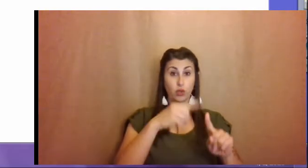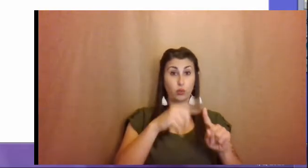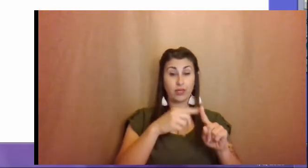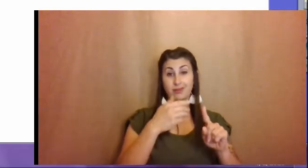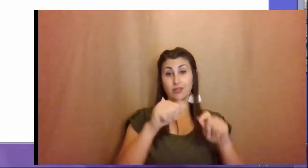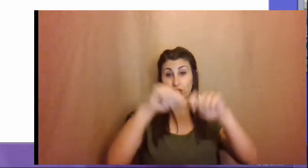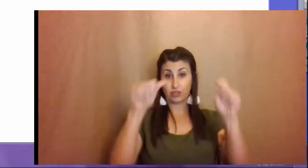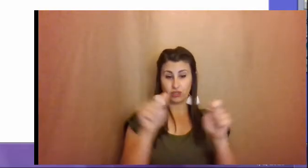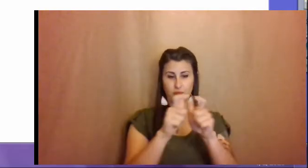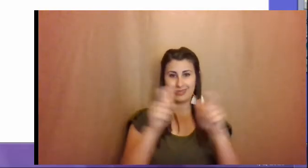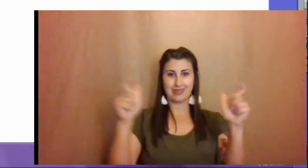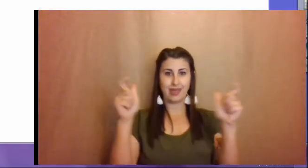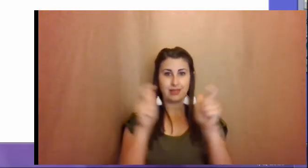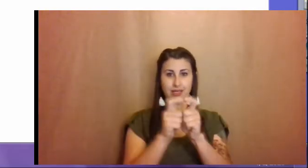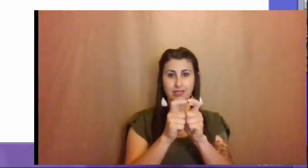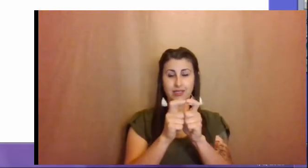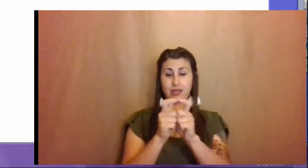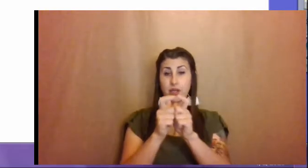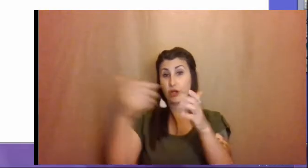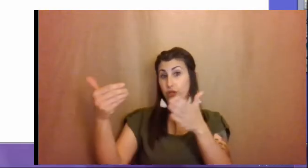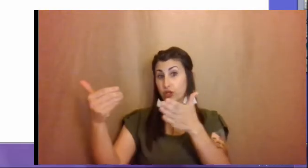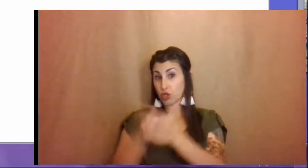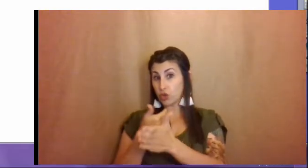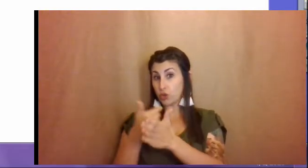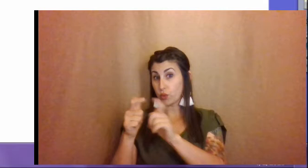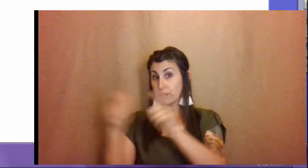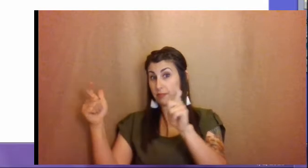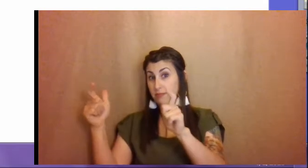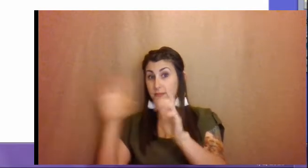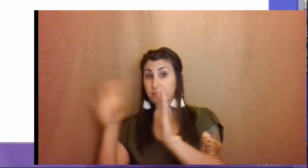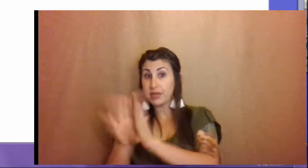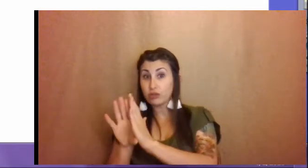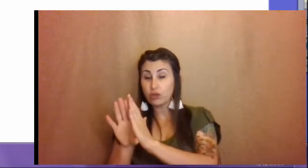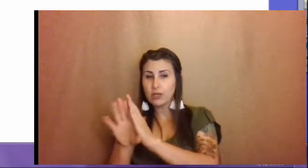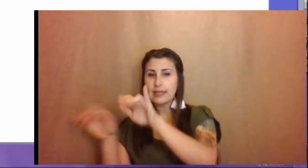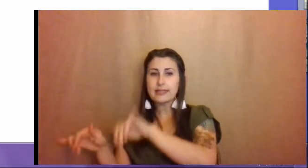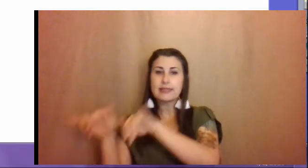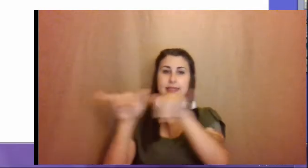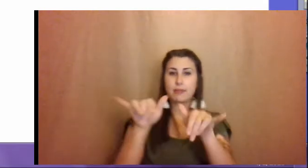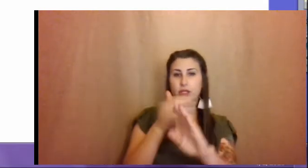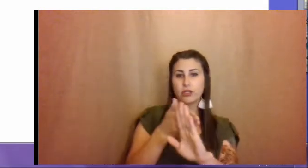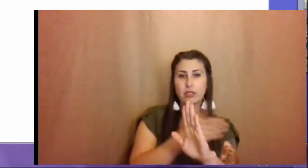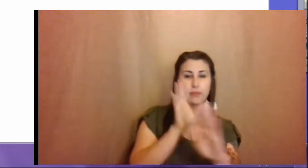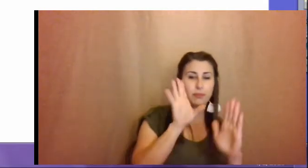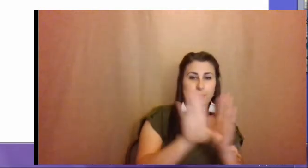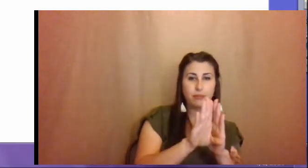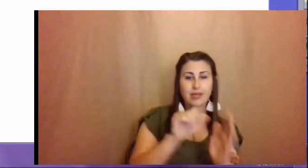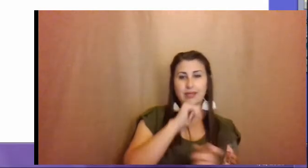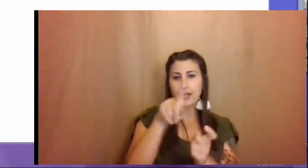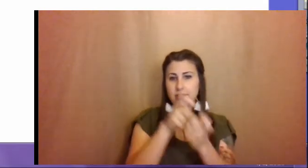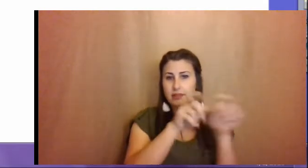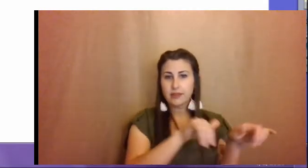In dilated figures, the dilated figure is similar to its pre-image, not congruent. All right,